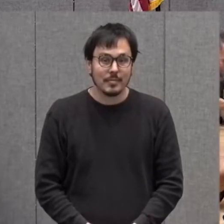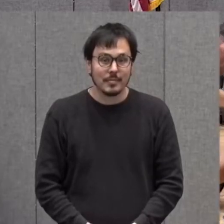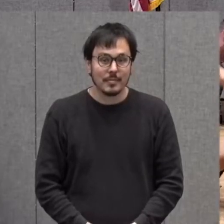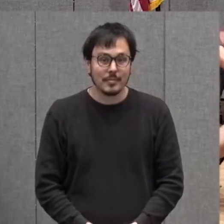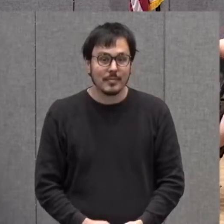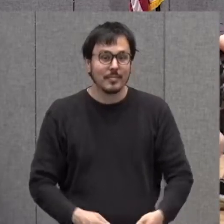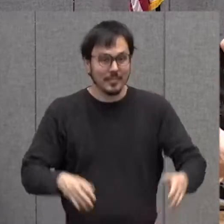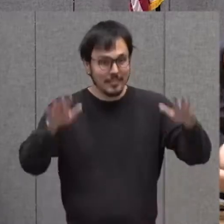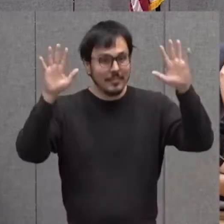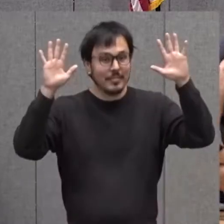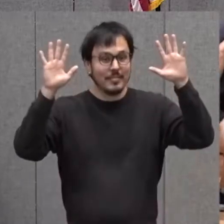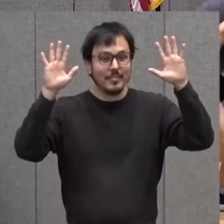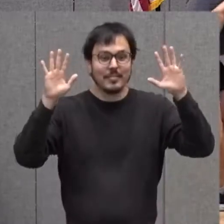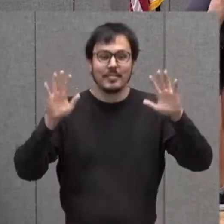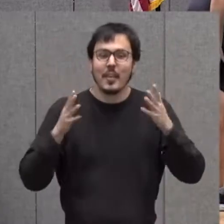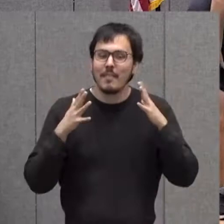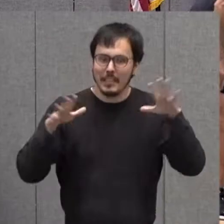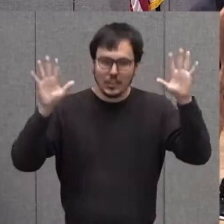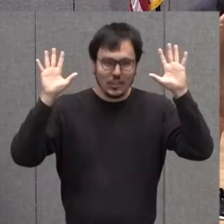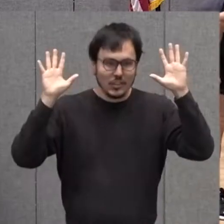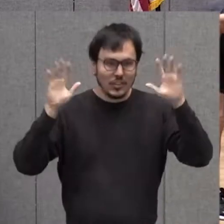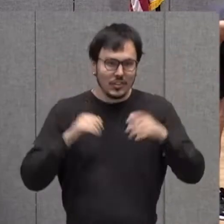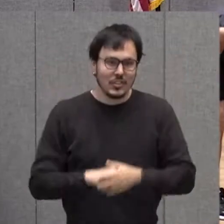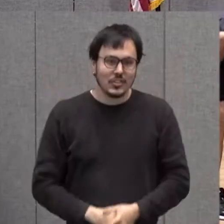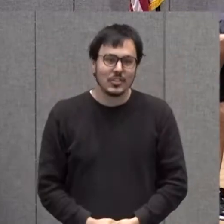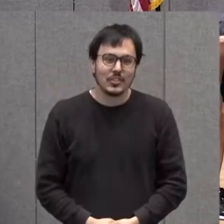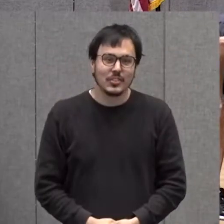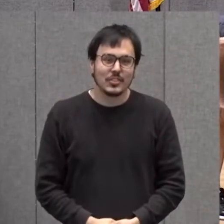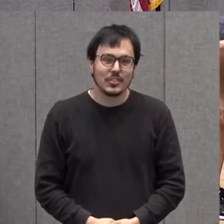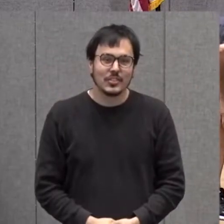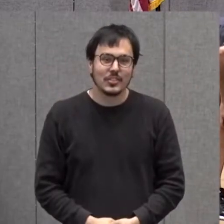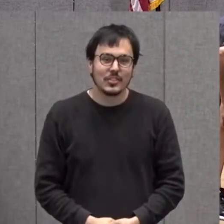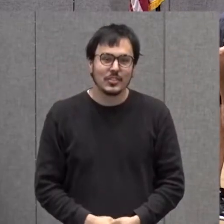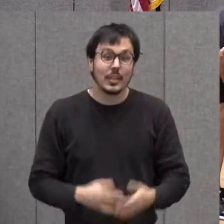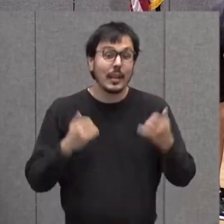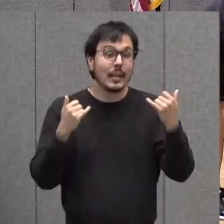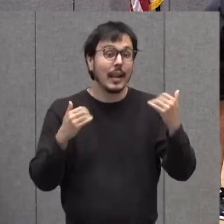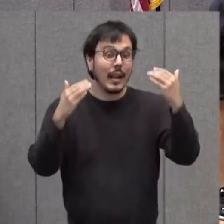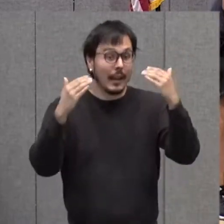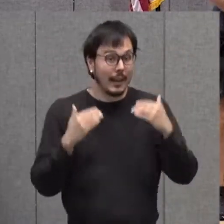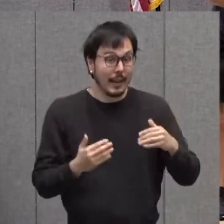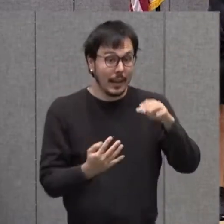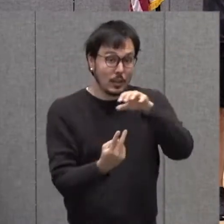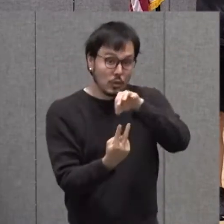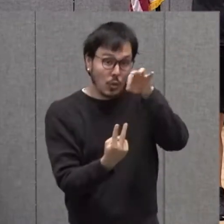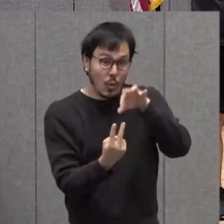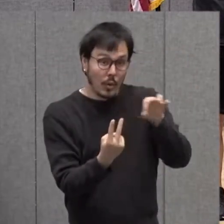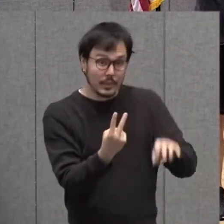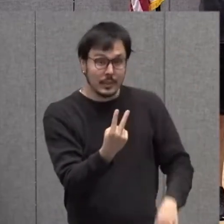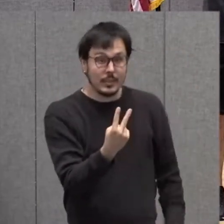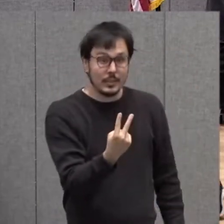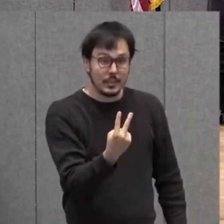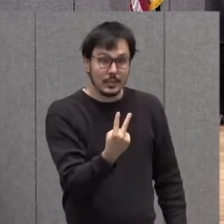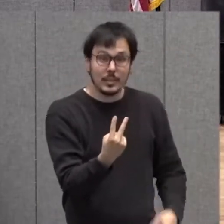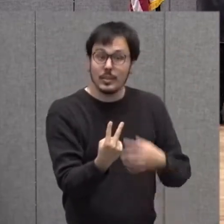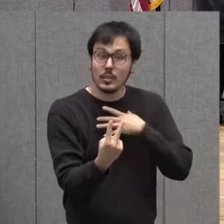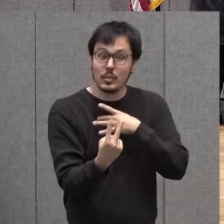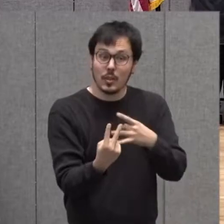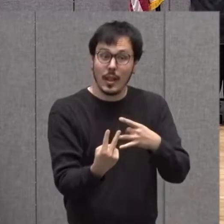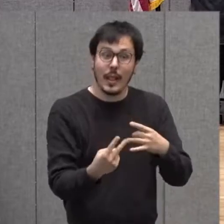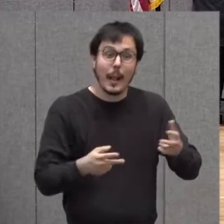Y terminamos, and we're finished. All right, next choice you have. Do you like to